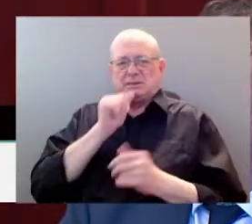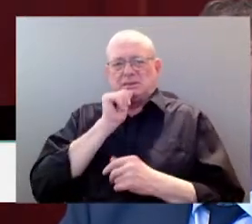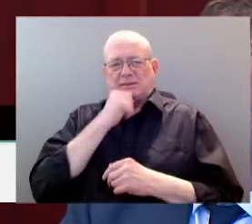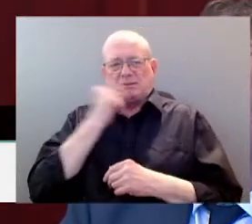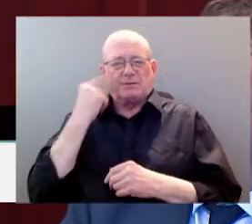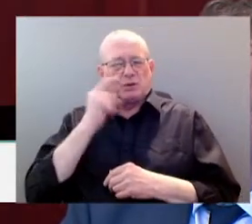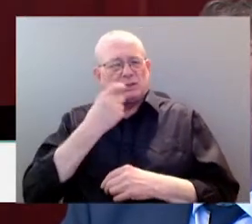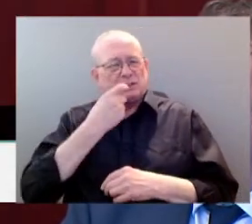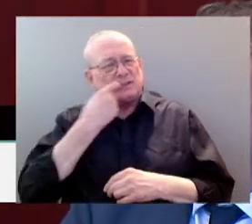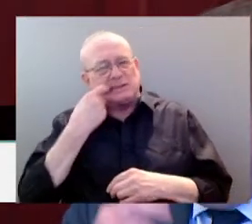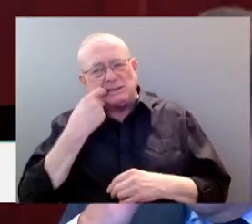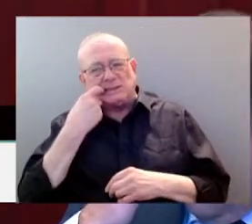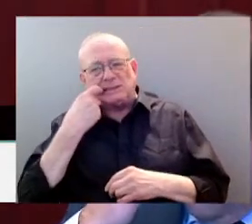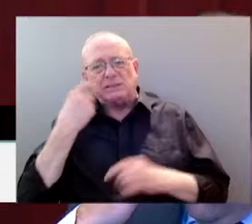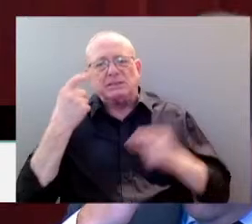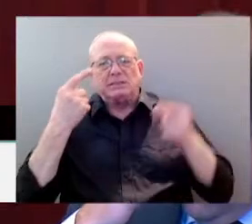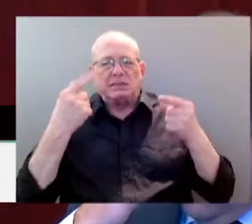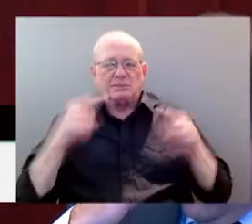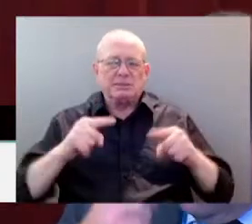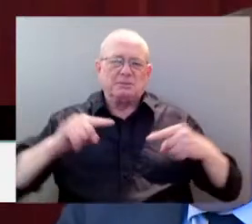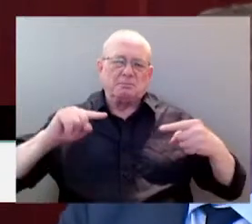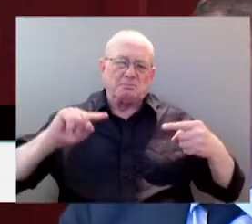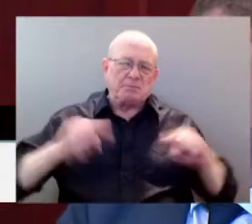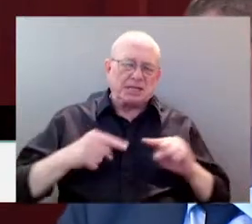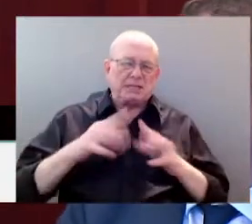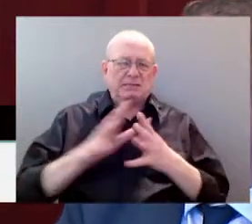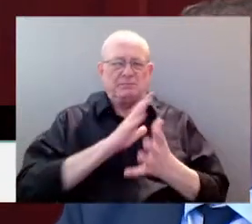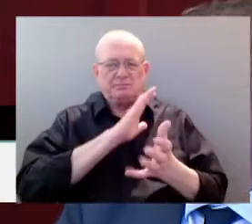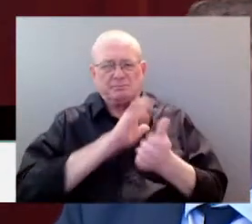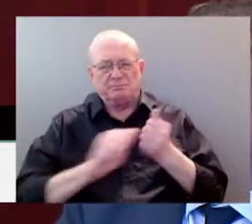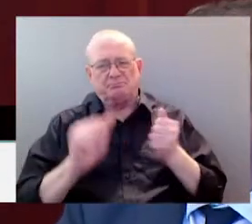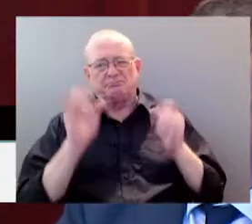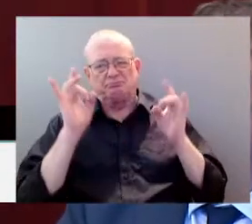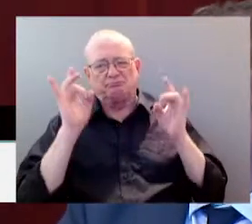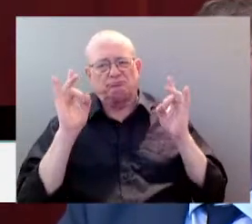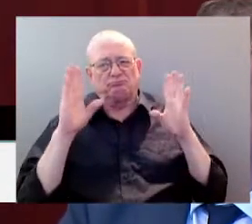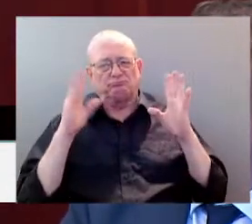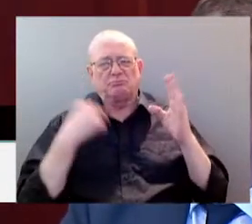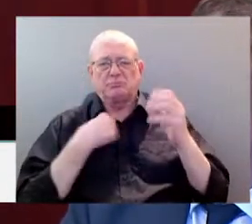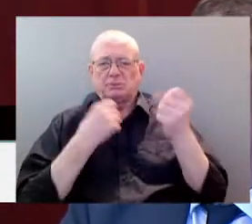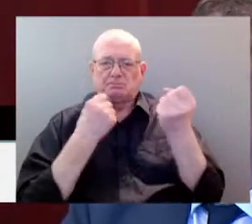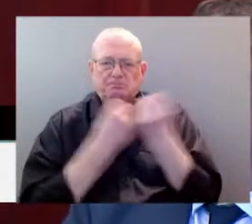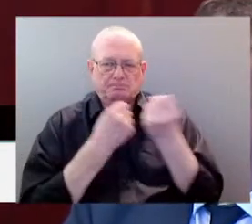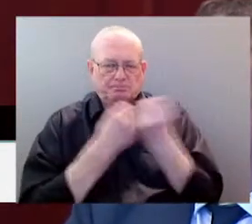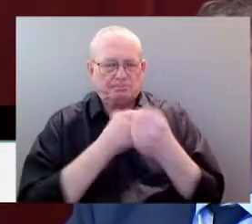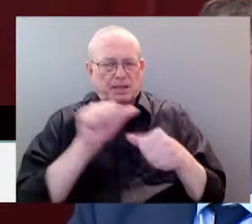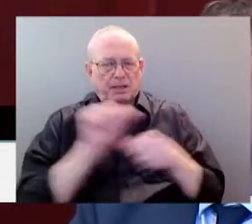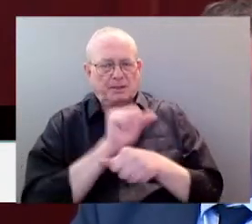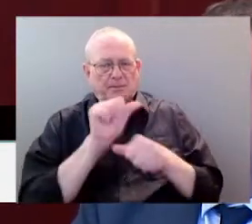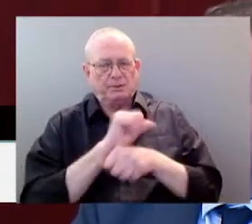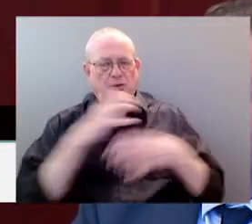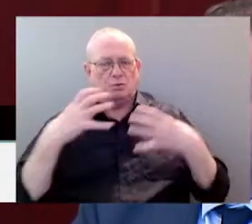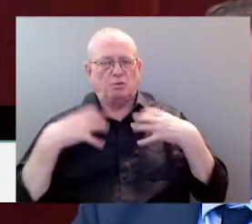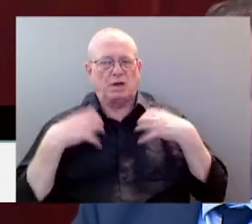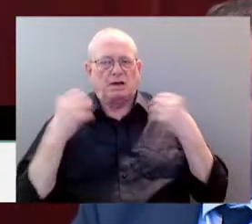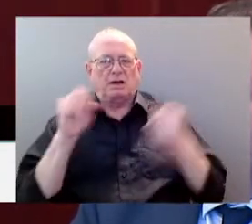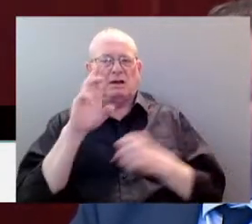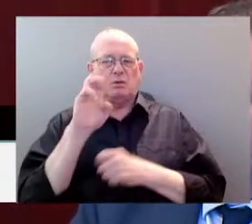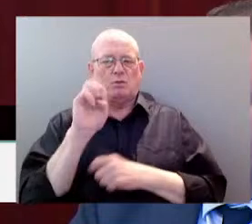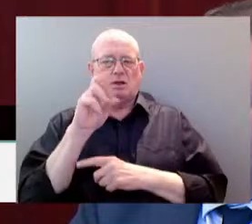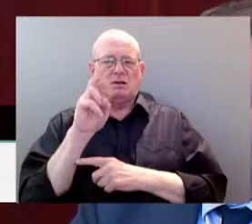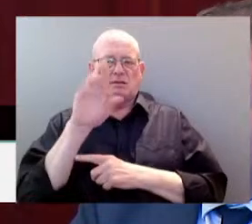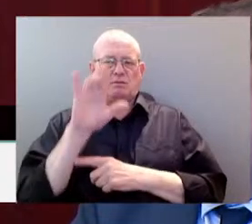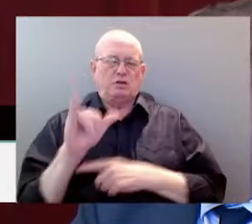of pain and destruction I a proud supporter of the Alberta recovery model which is building access to world-class treatment centers